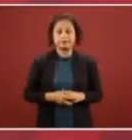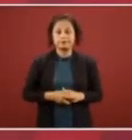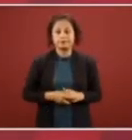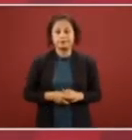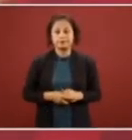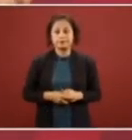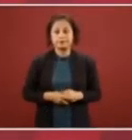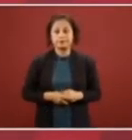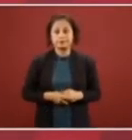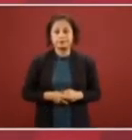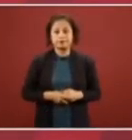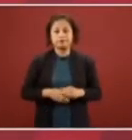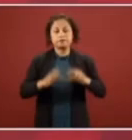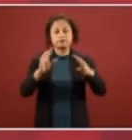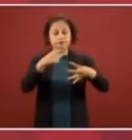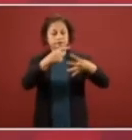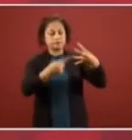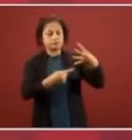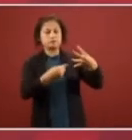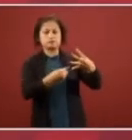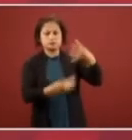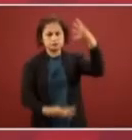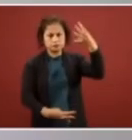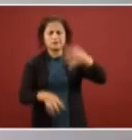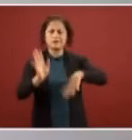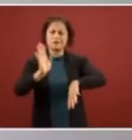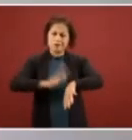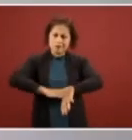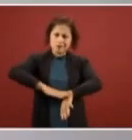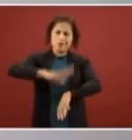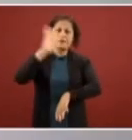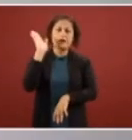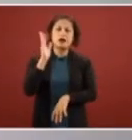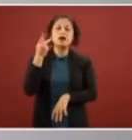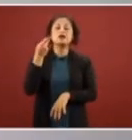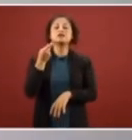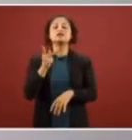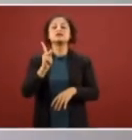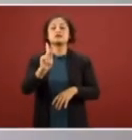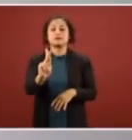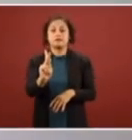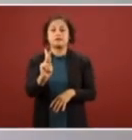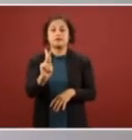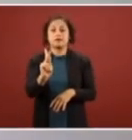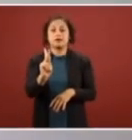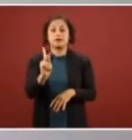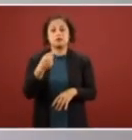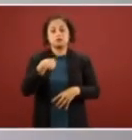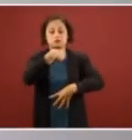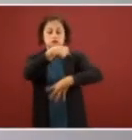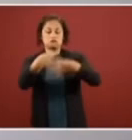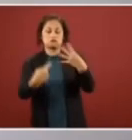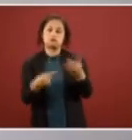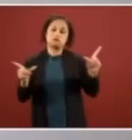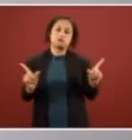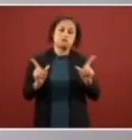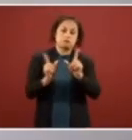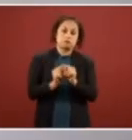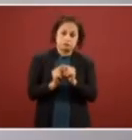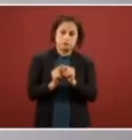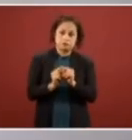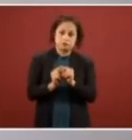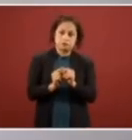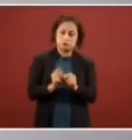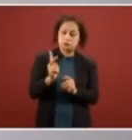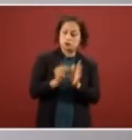Hay muchas otras cosas. There's lots of other things. Pero but en eso sintetizo in these, lo que se va a llevar a cabo I can